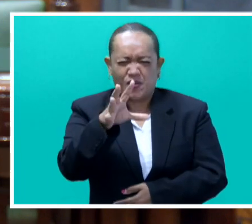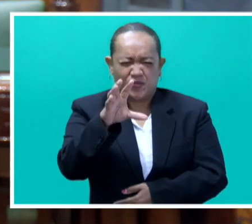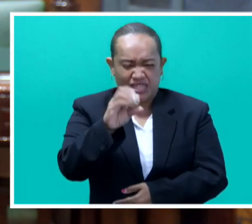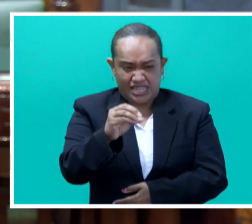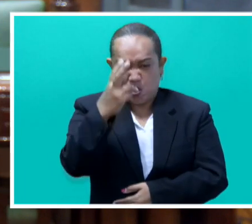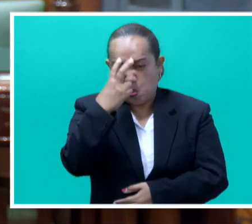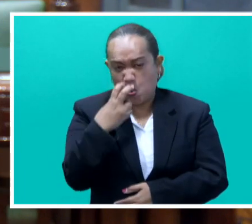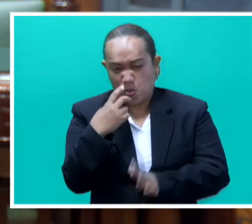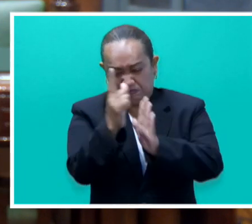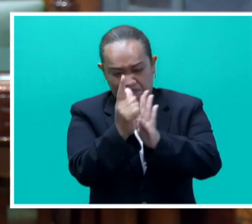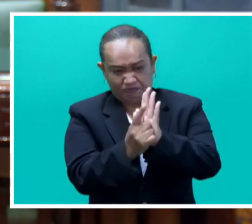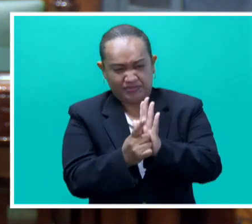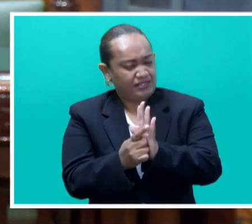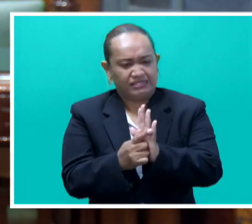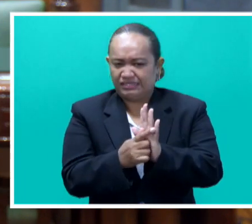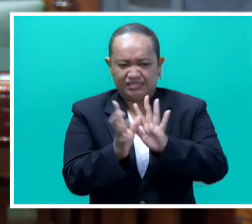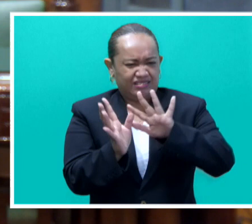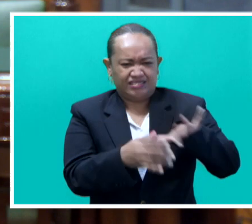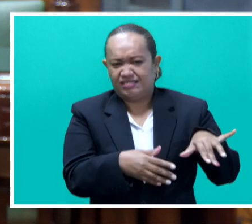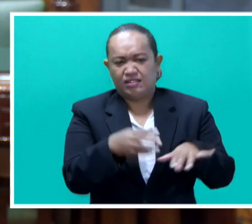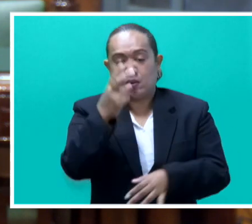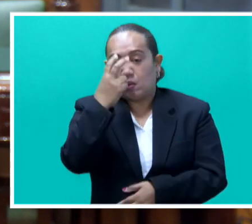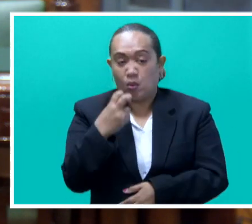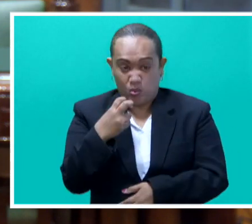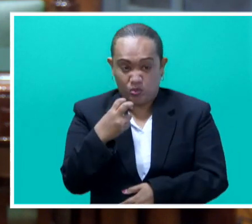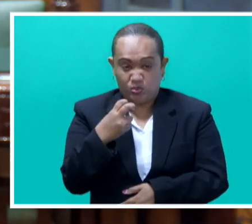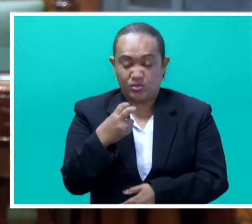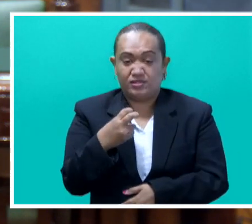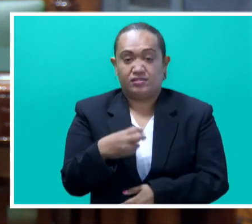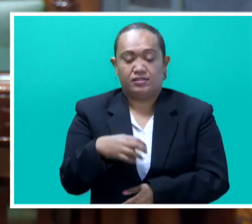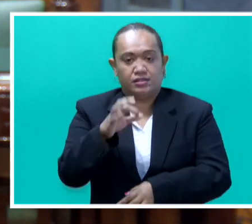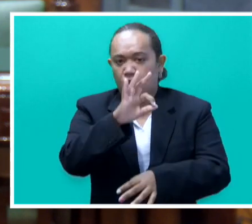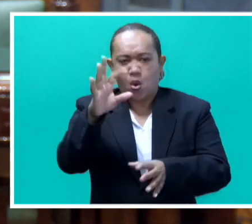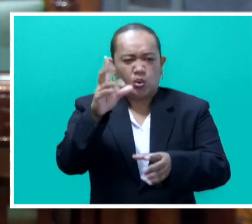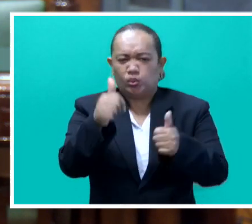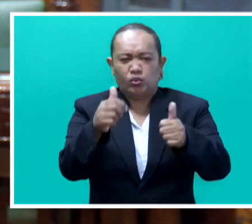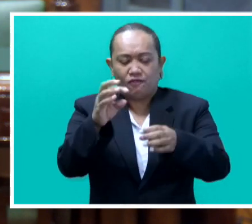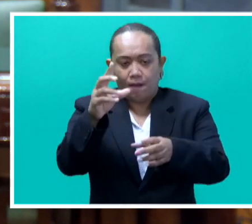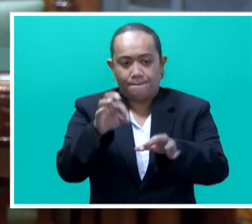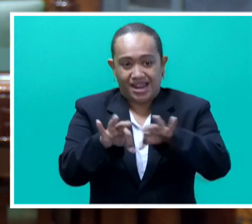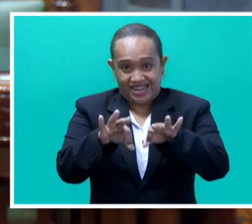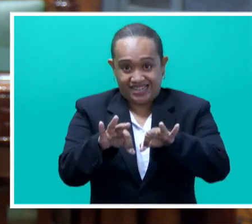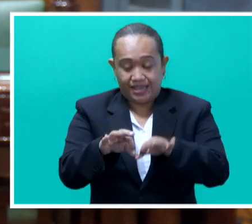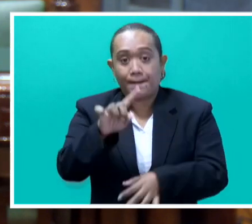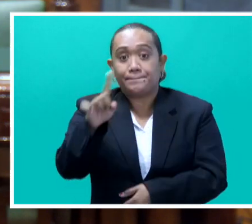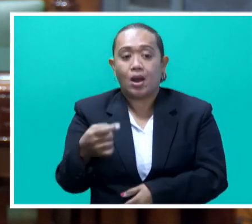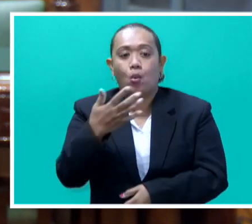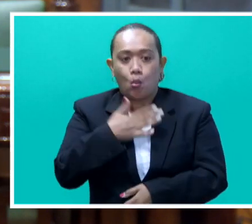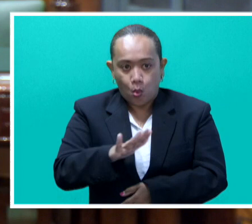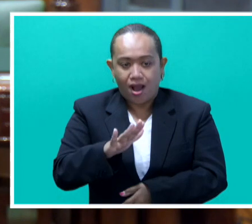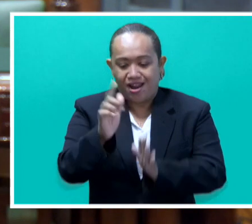relevant in the field of planning. What we want for Fiji are laws that will create sustainable and resilient cities and